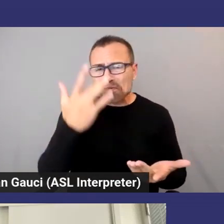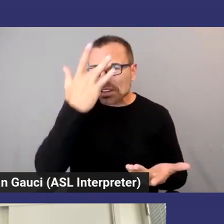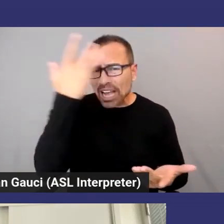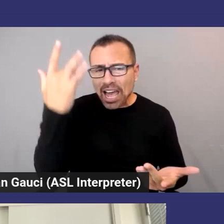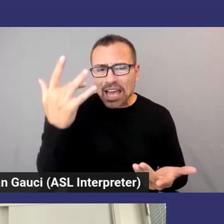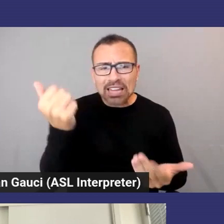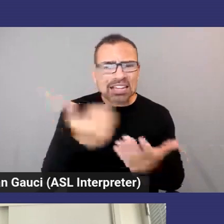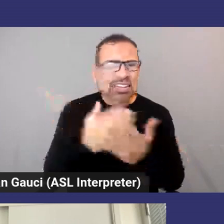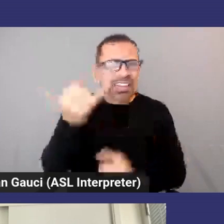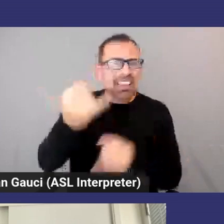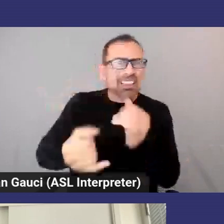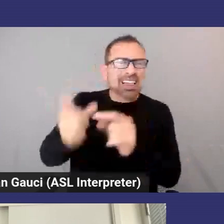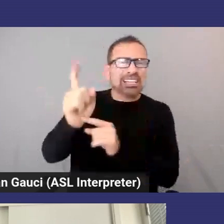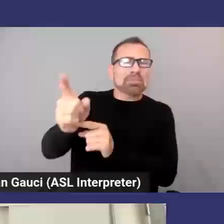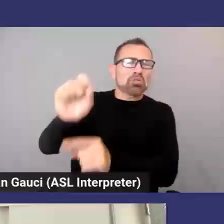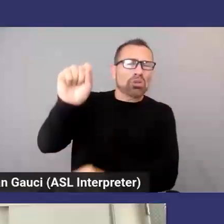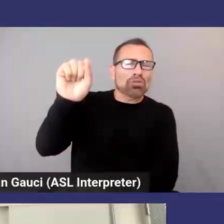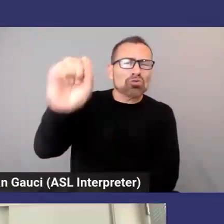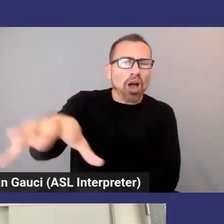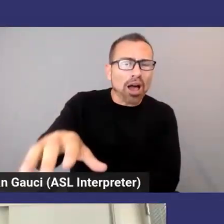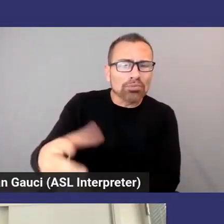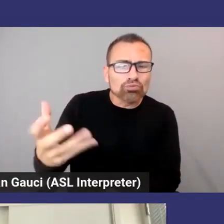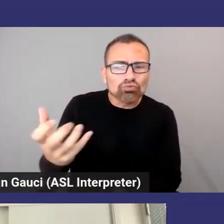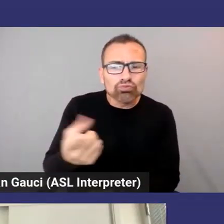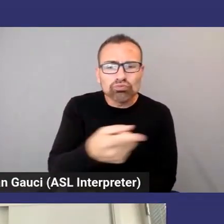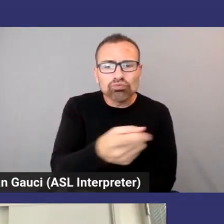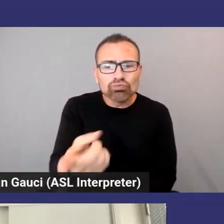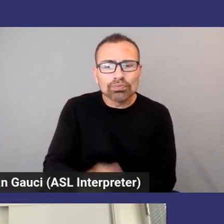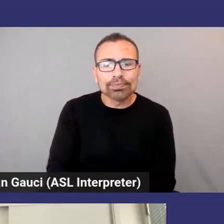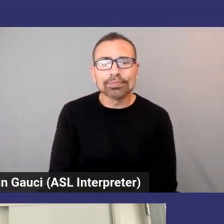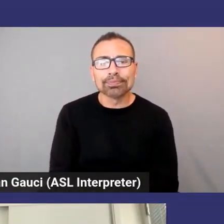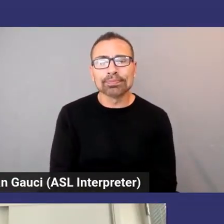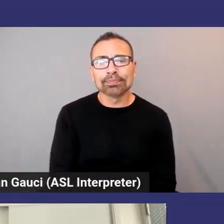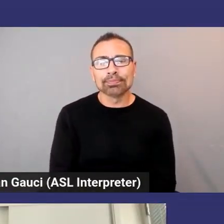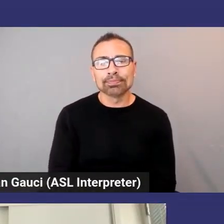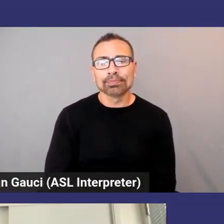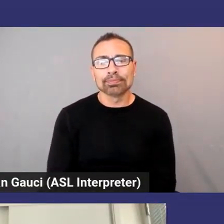minute point you want to make?